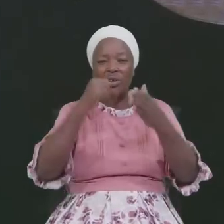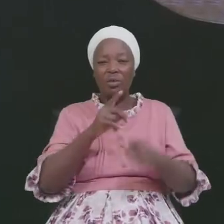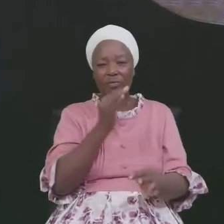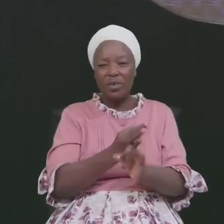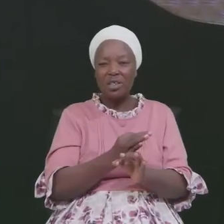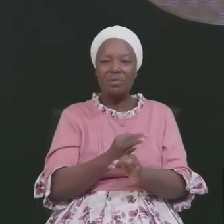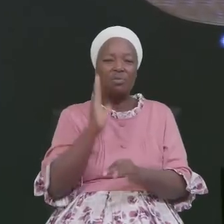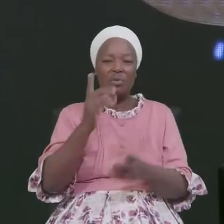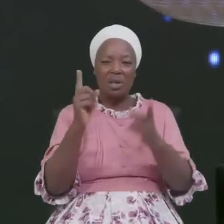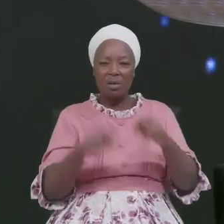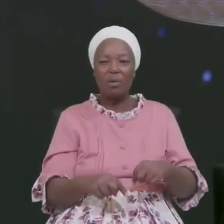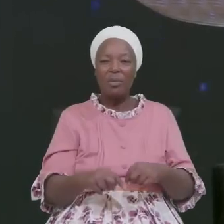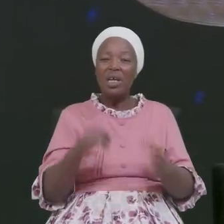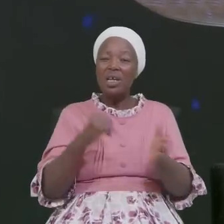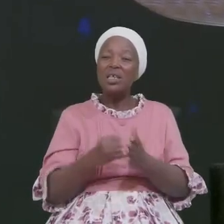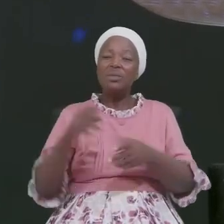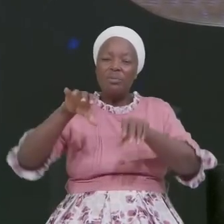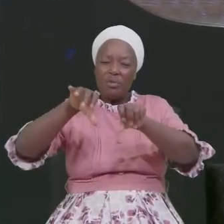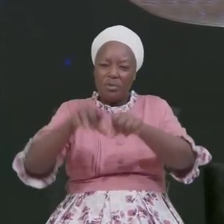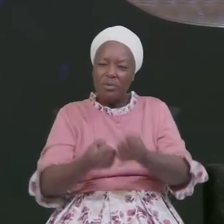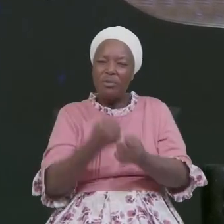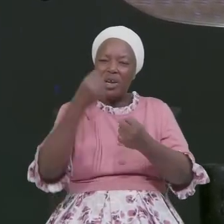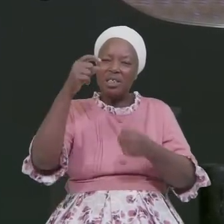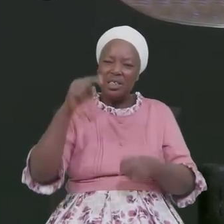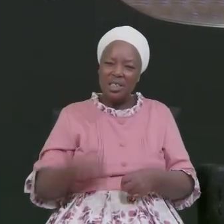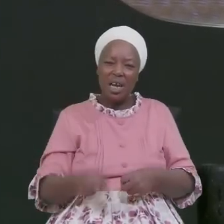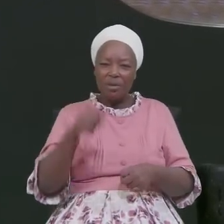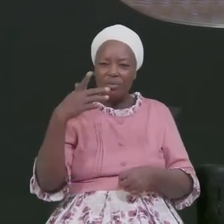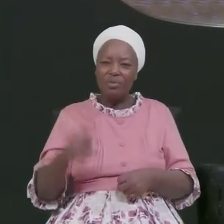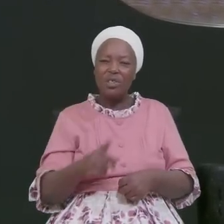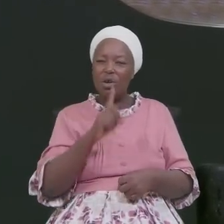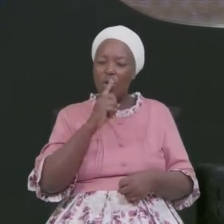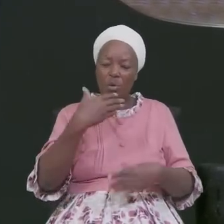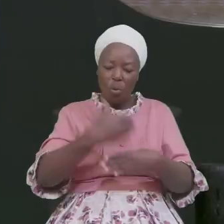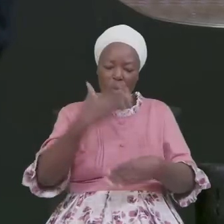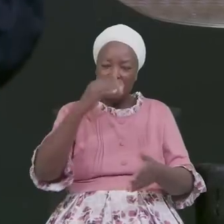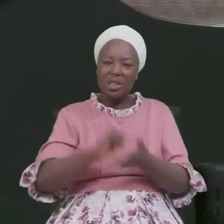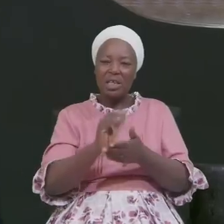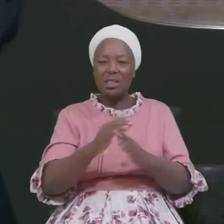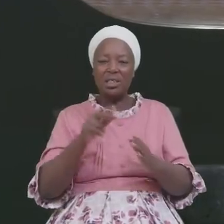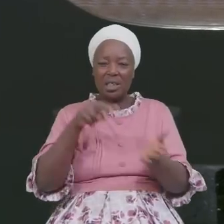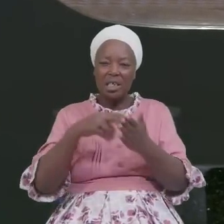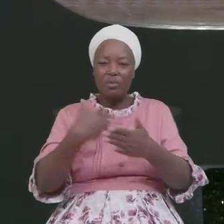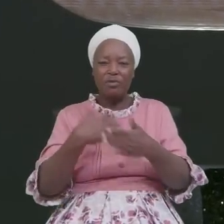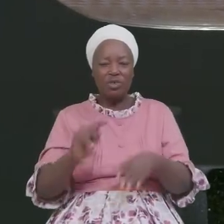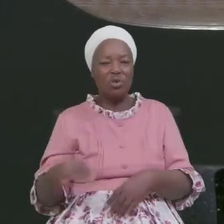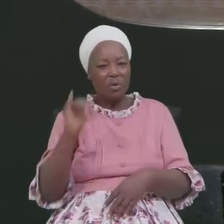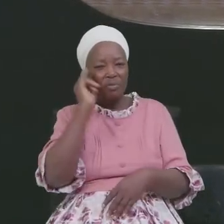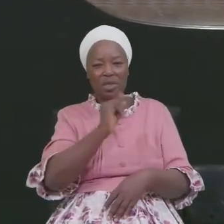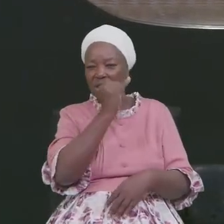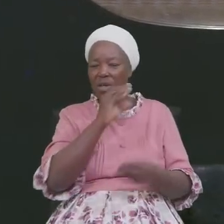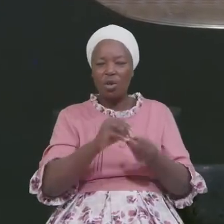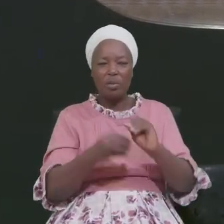come. It brings down the real walls confronting the children of Israel. Number two is